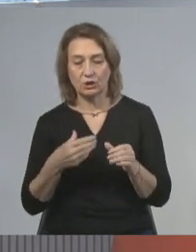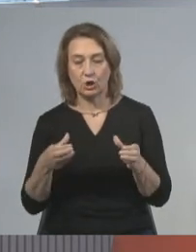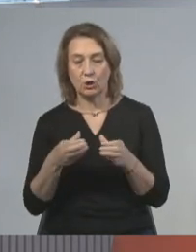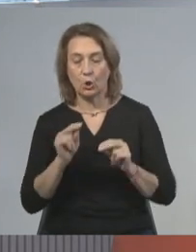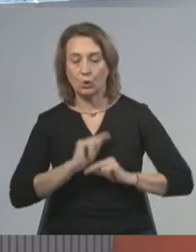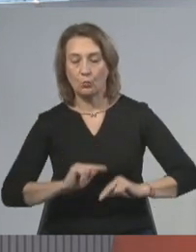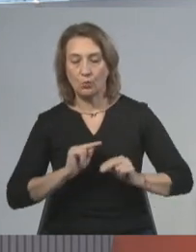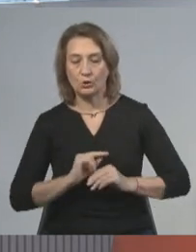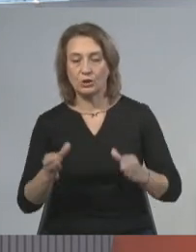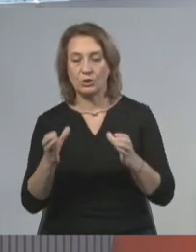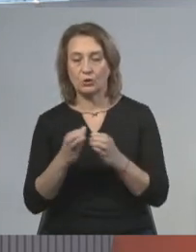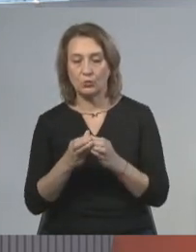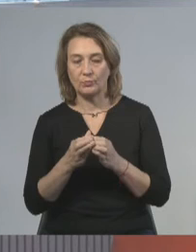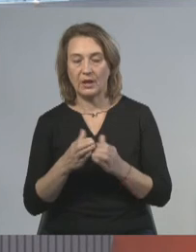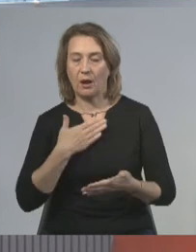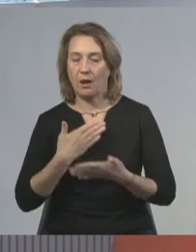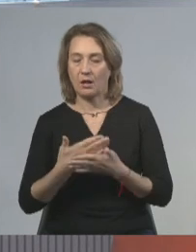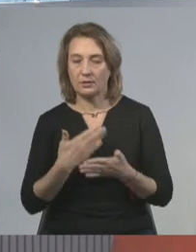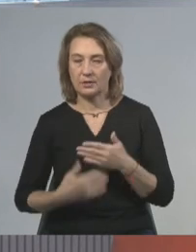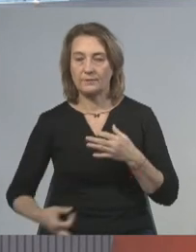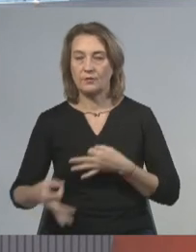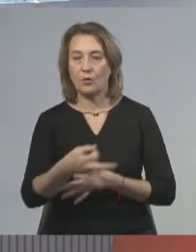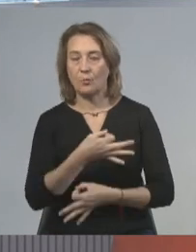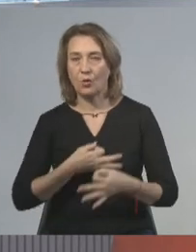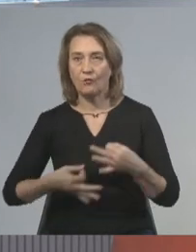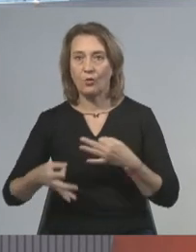in on in our